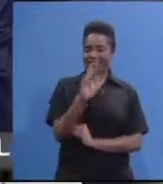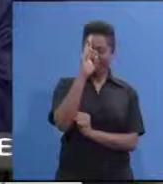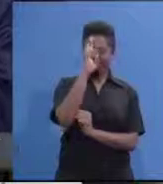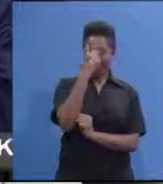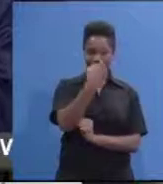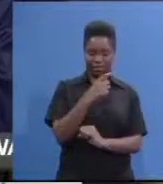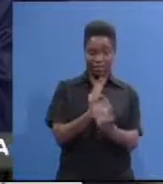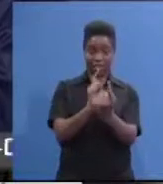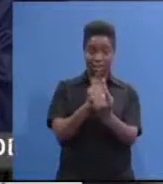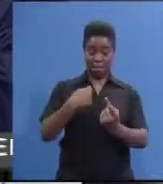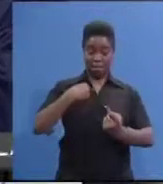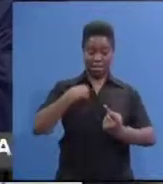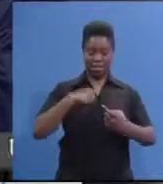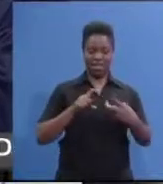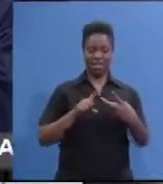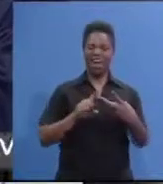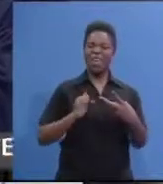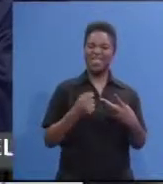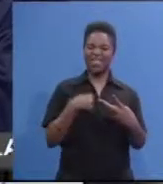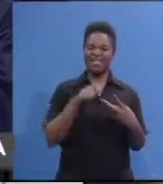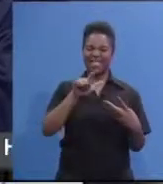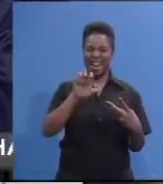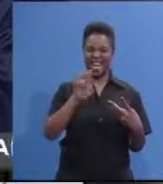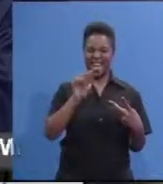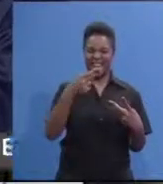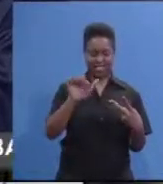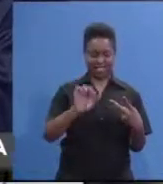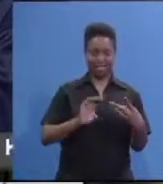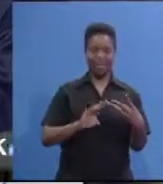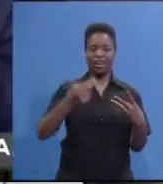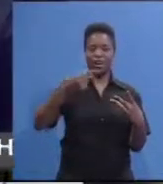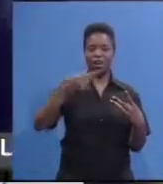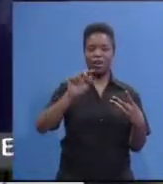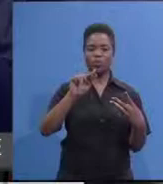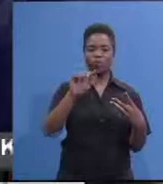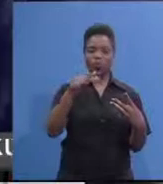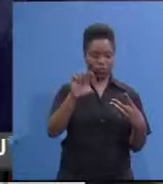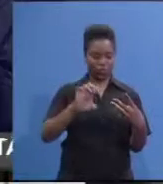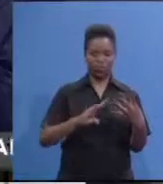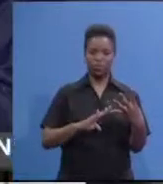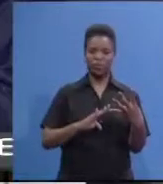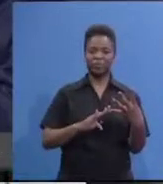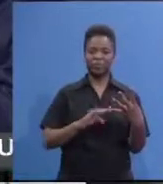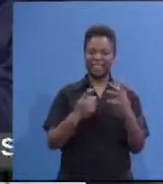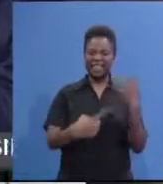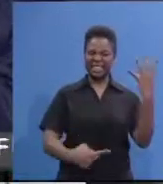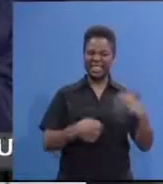myself, Leta, Hugh Masekela, Jonas Gwangwa, Miriam Makeba, and Abdullah